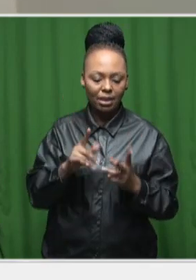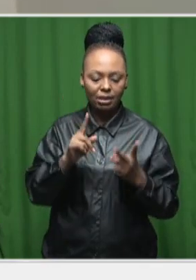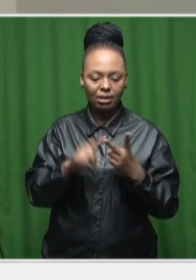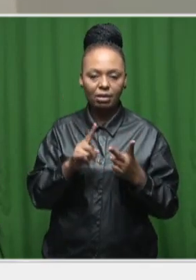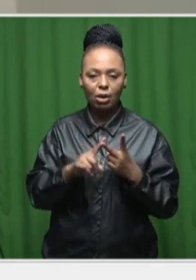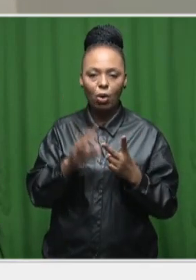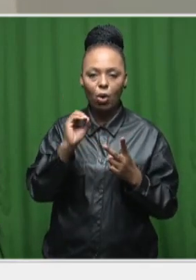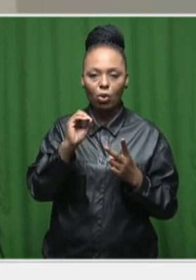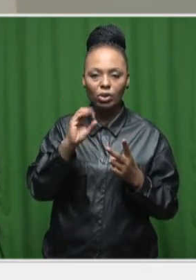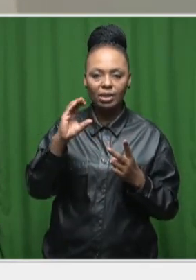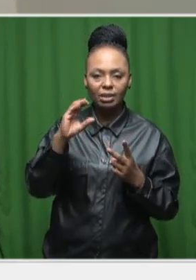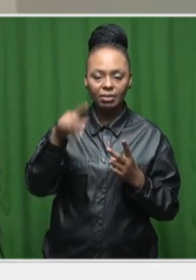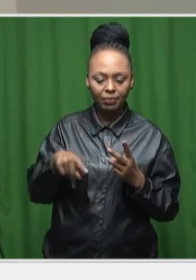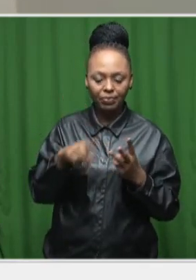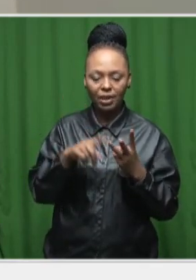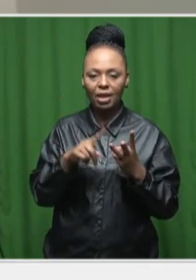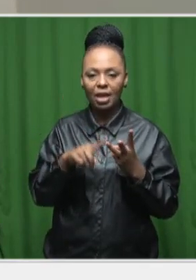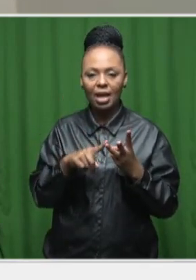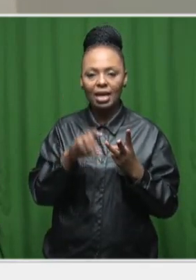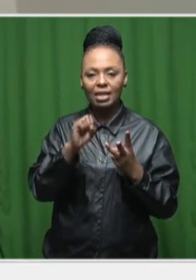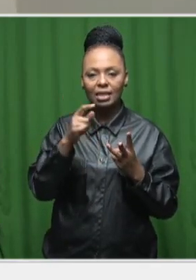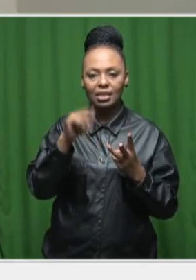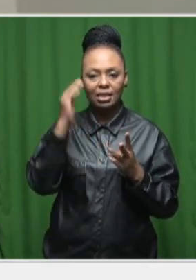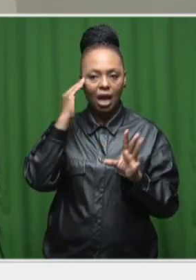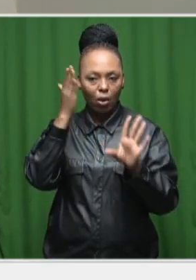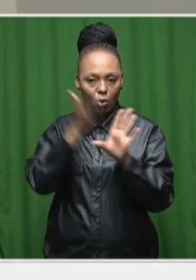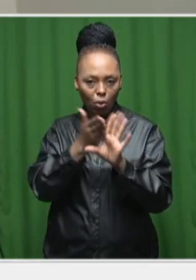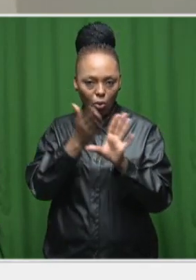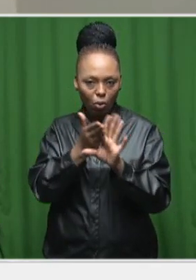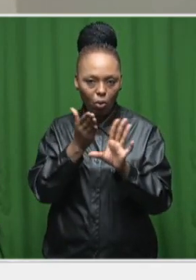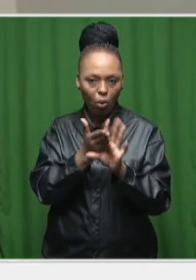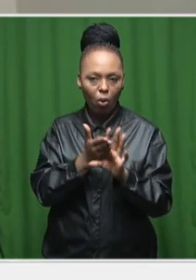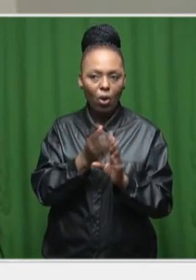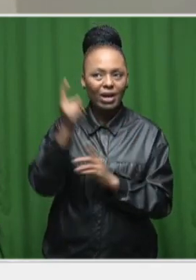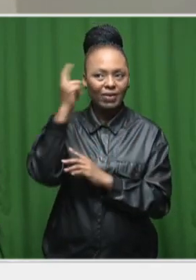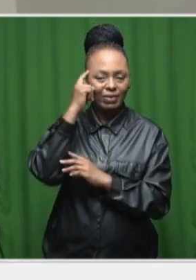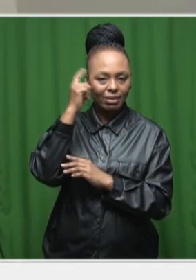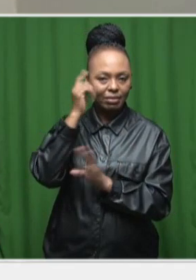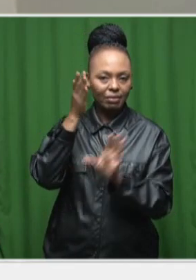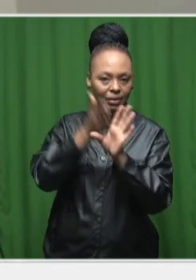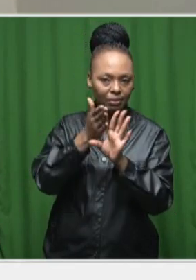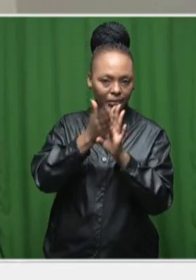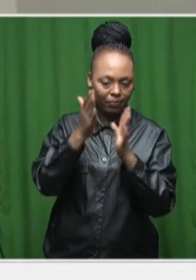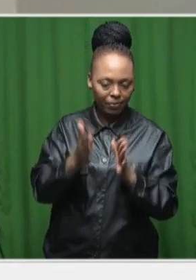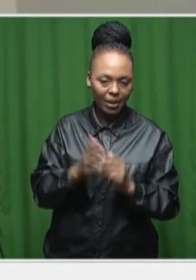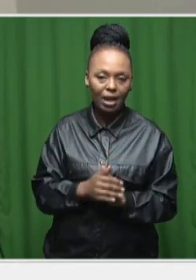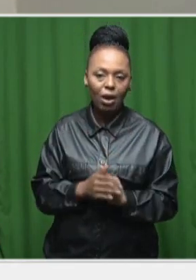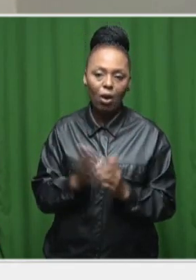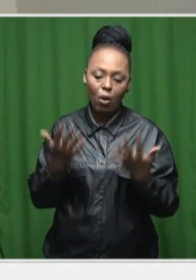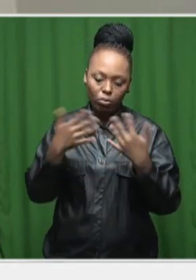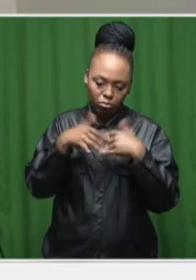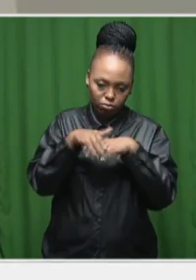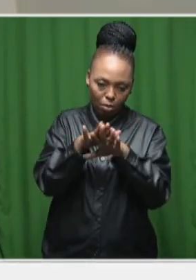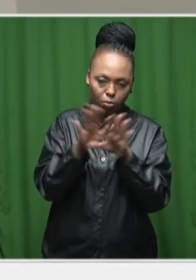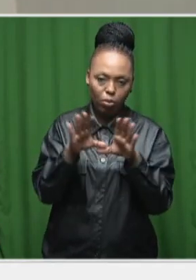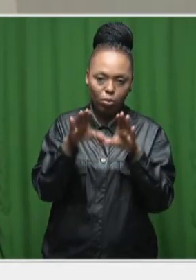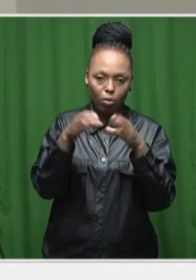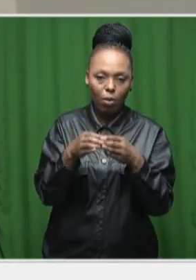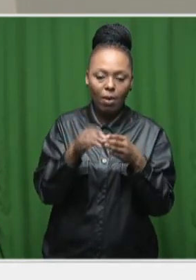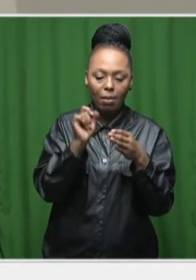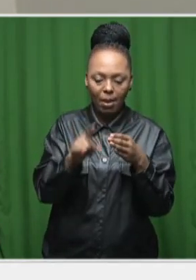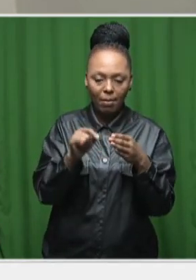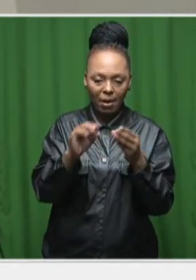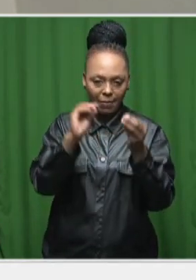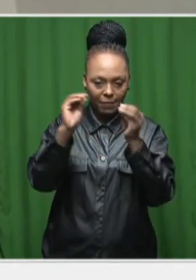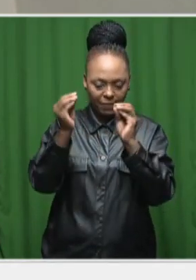therapists, physiotherapists, psychotherapists. So they got together and they developed the screening tools, which is the